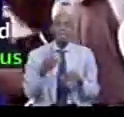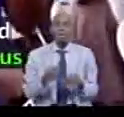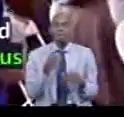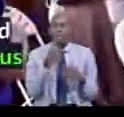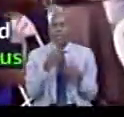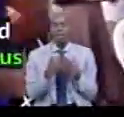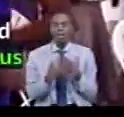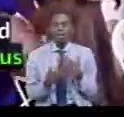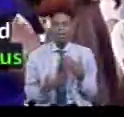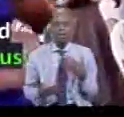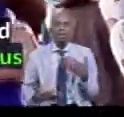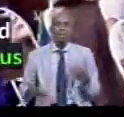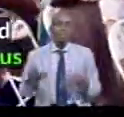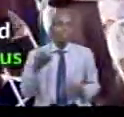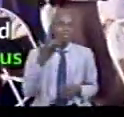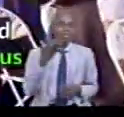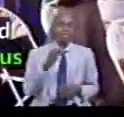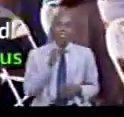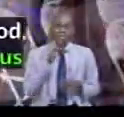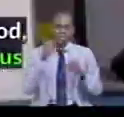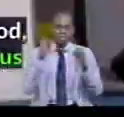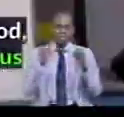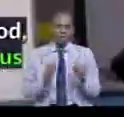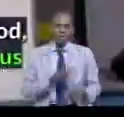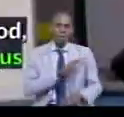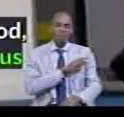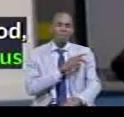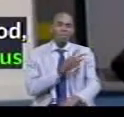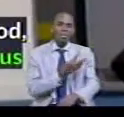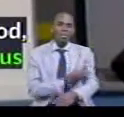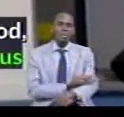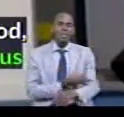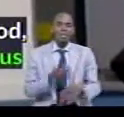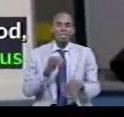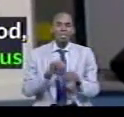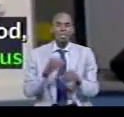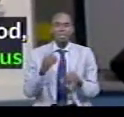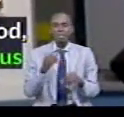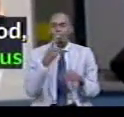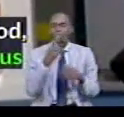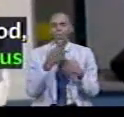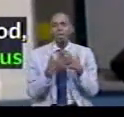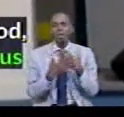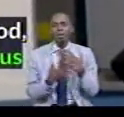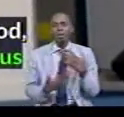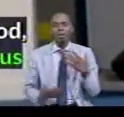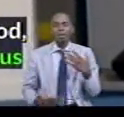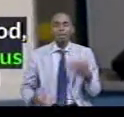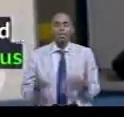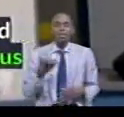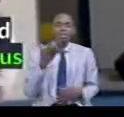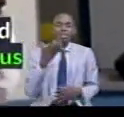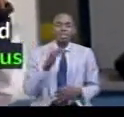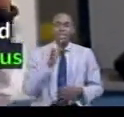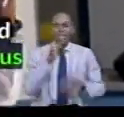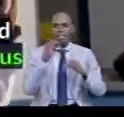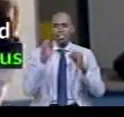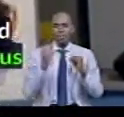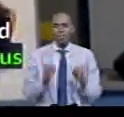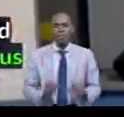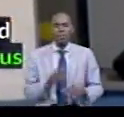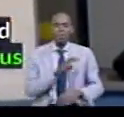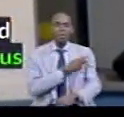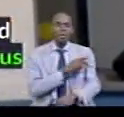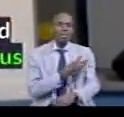the blood. In the blood. There is power mighty. The blood is here today. In the